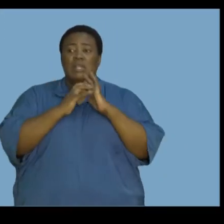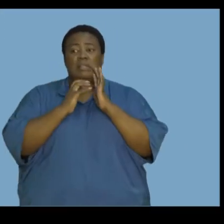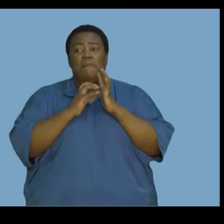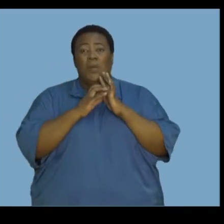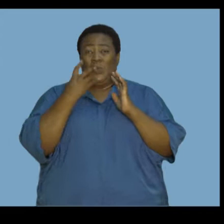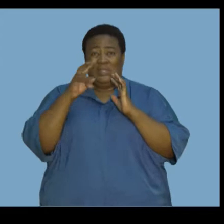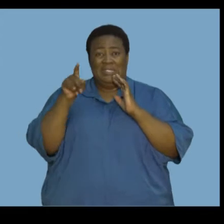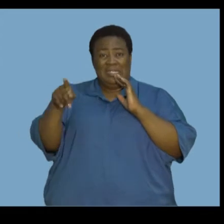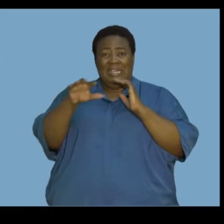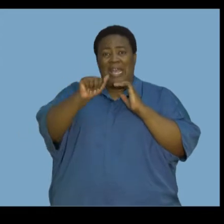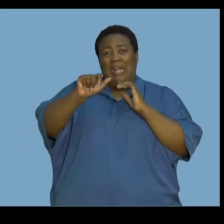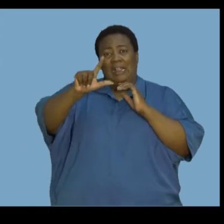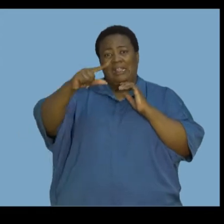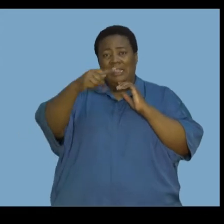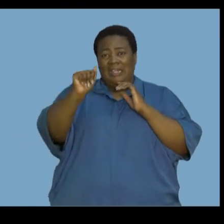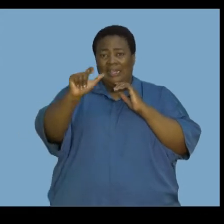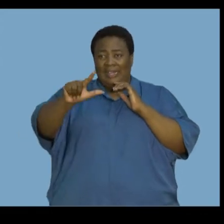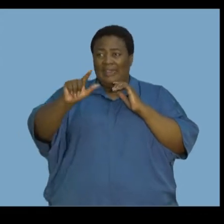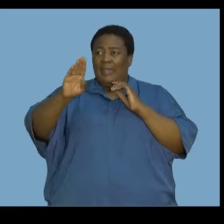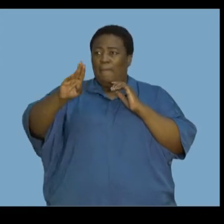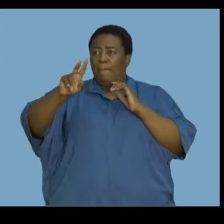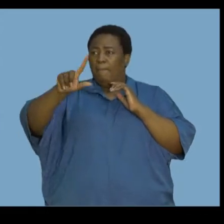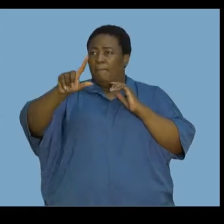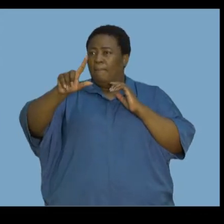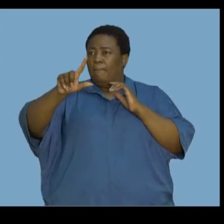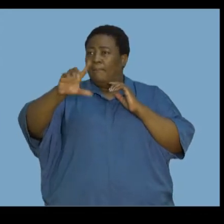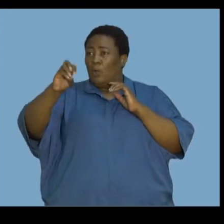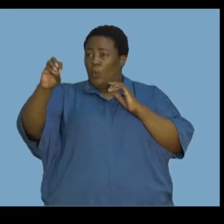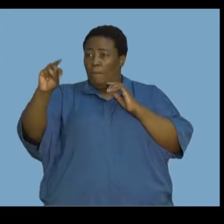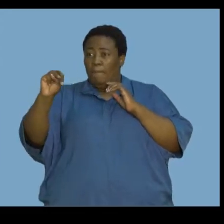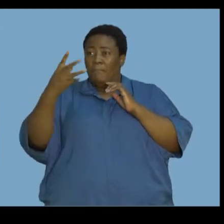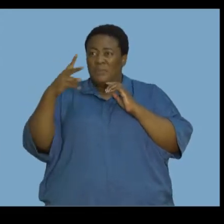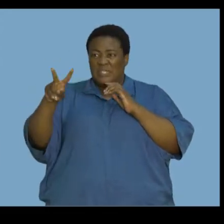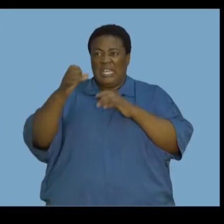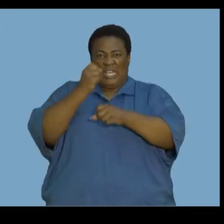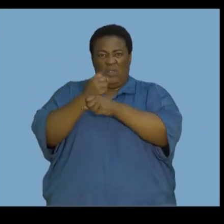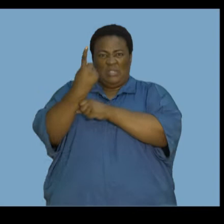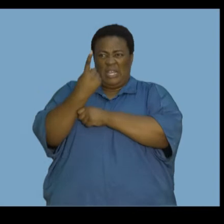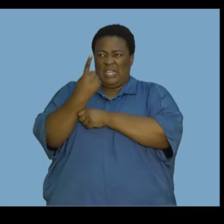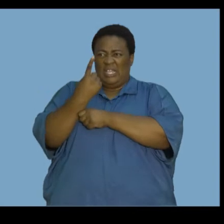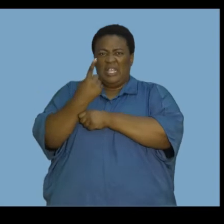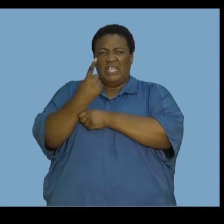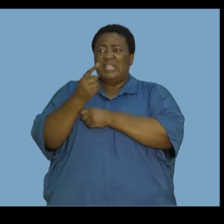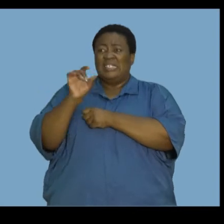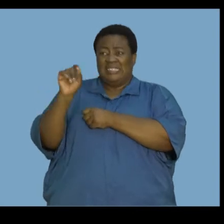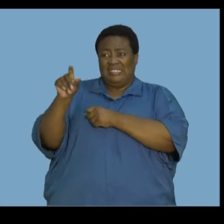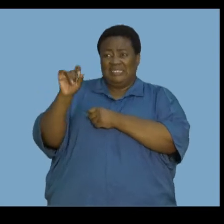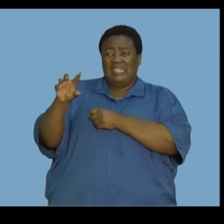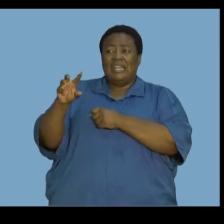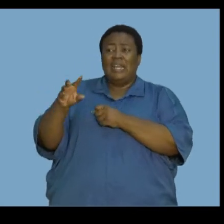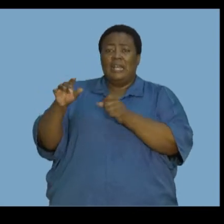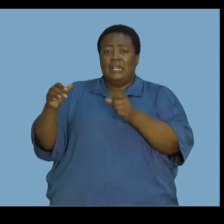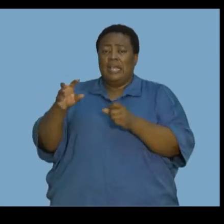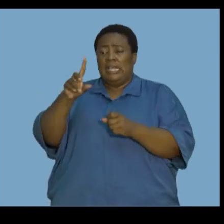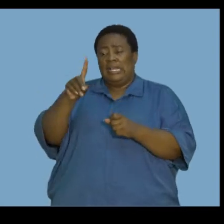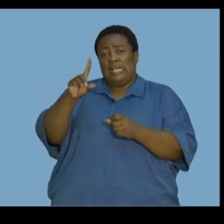see algal bloom, and this is a kind of a picture that you will see in Gauteng when you're going along to the Hartbeespoort